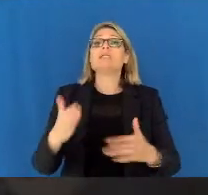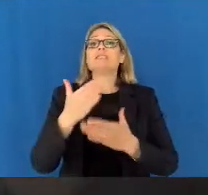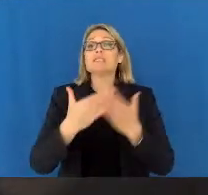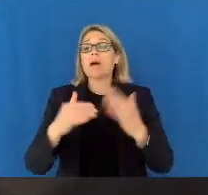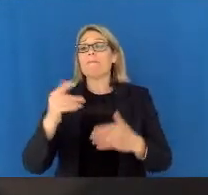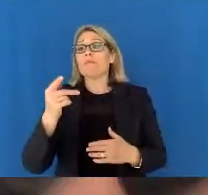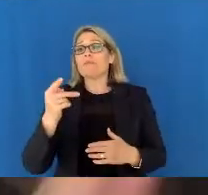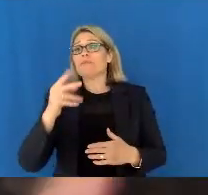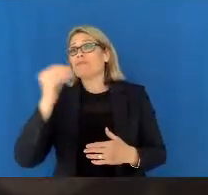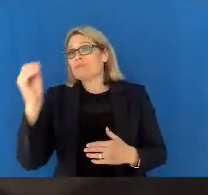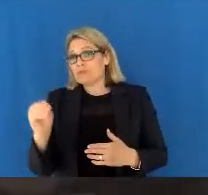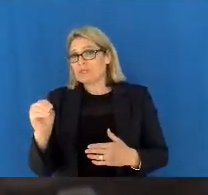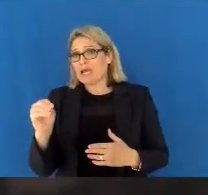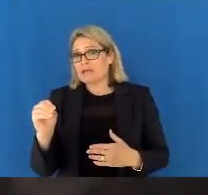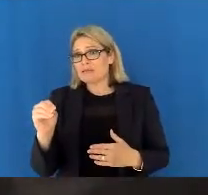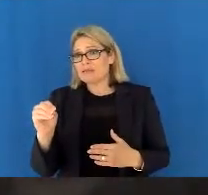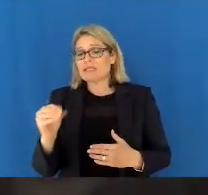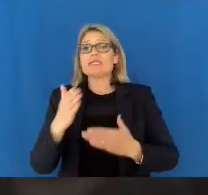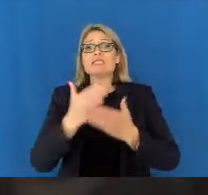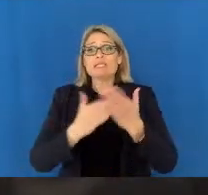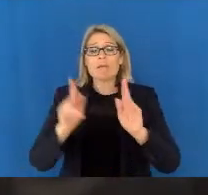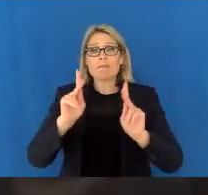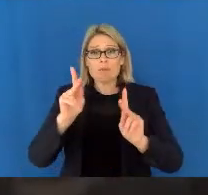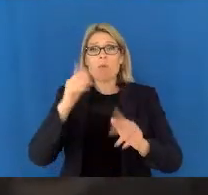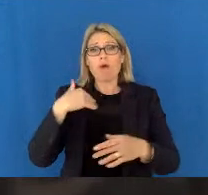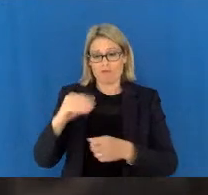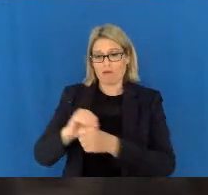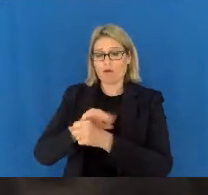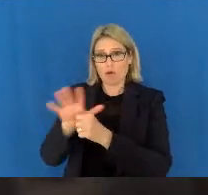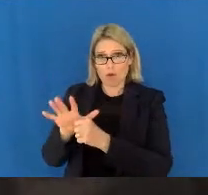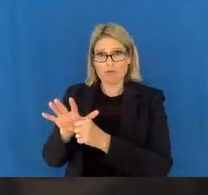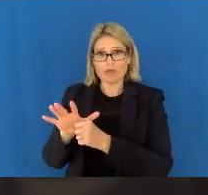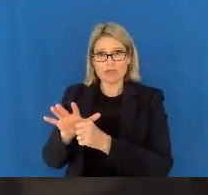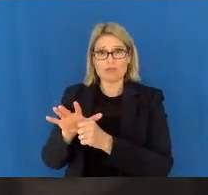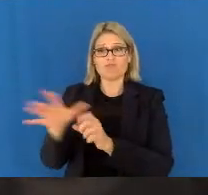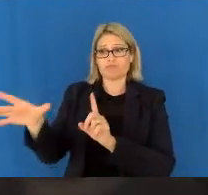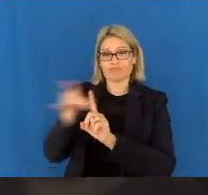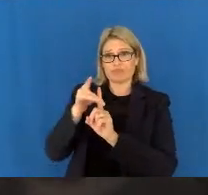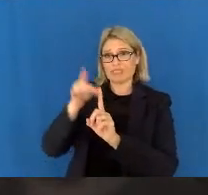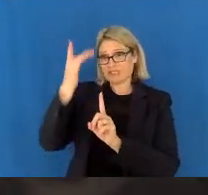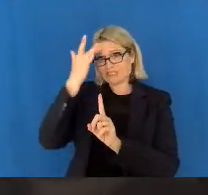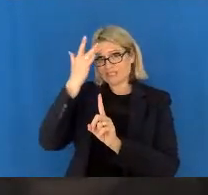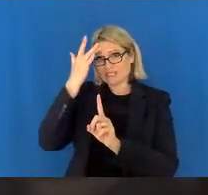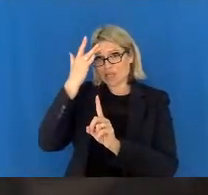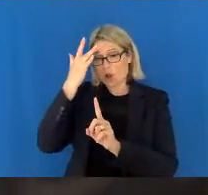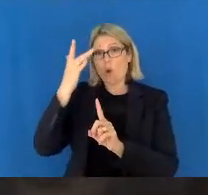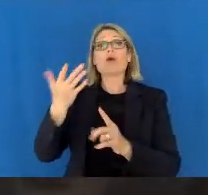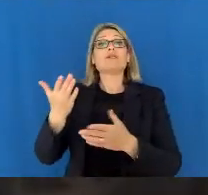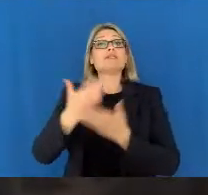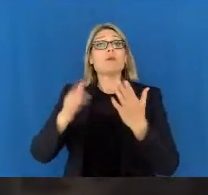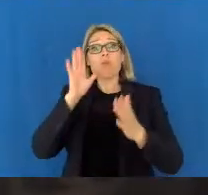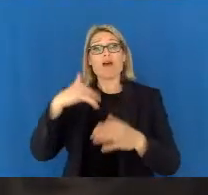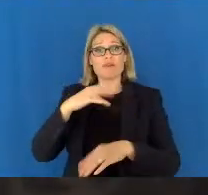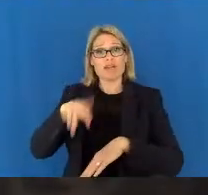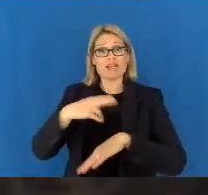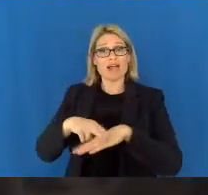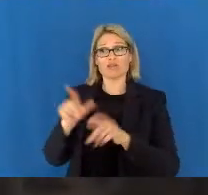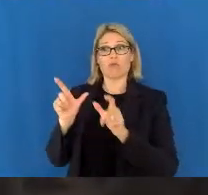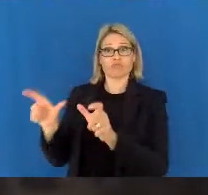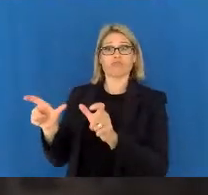for patients that develop COVID and have developed a natural immunity as well. But that's rather